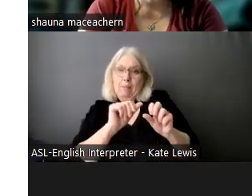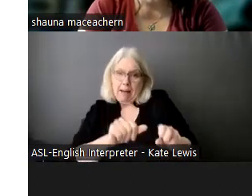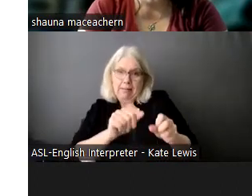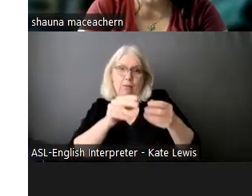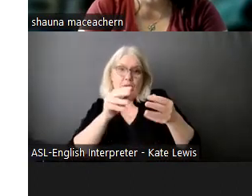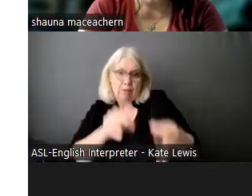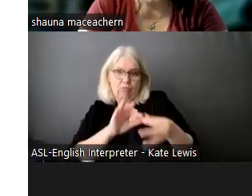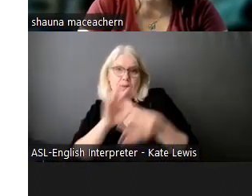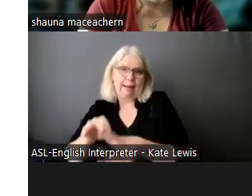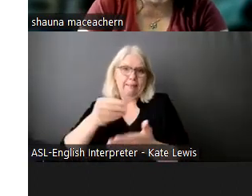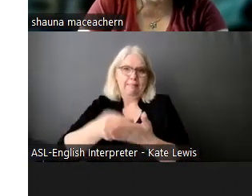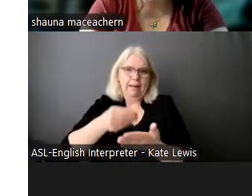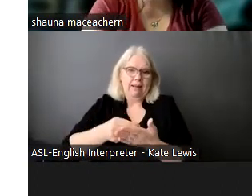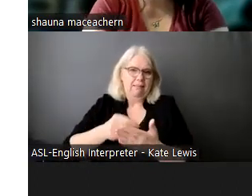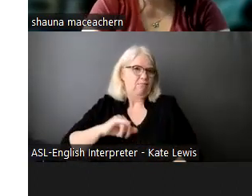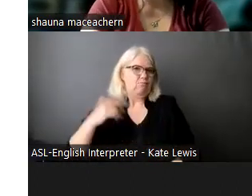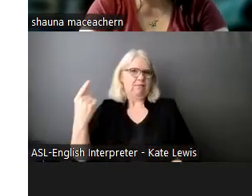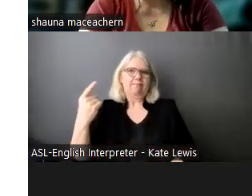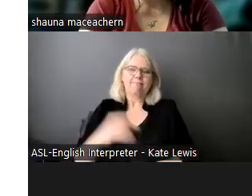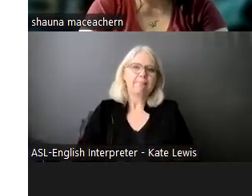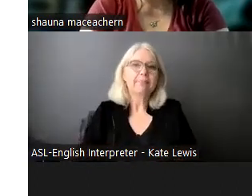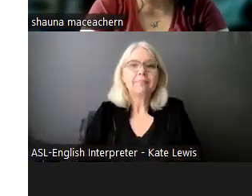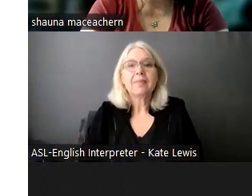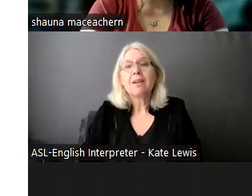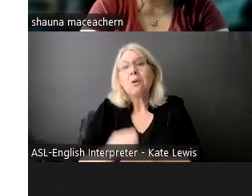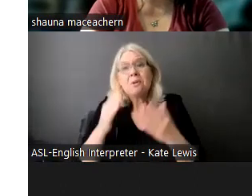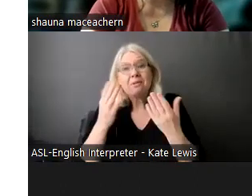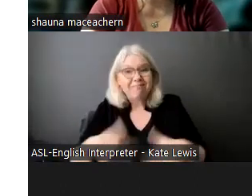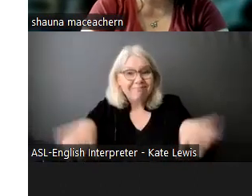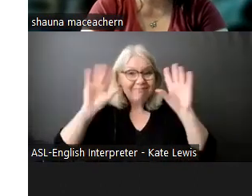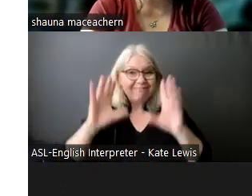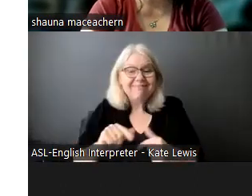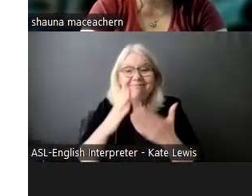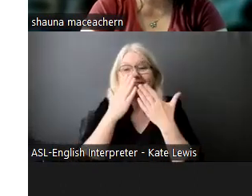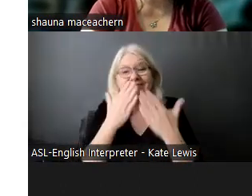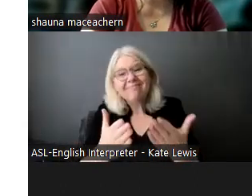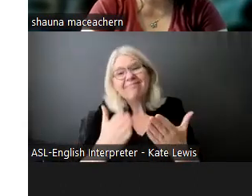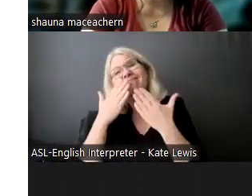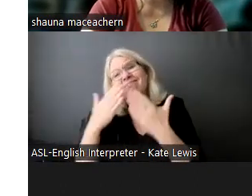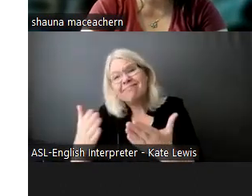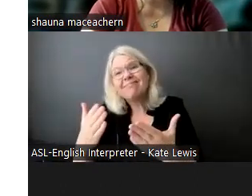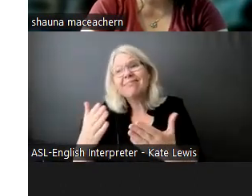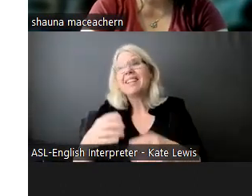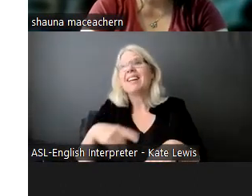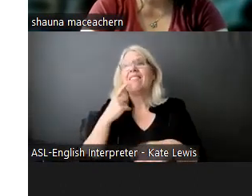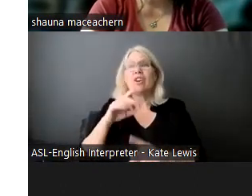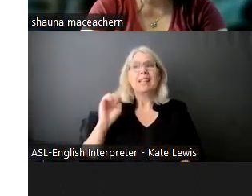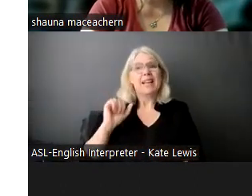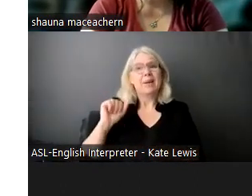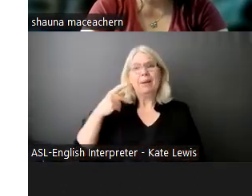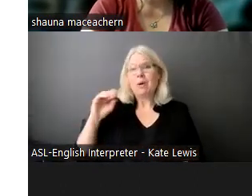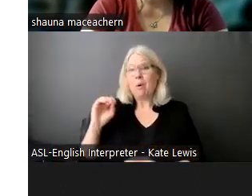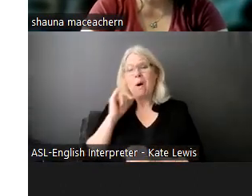on behalf of the entire staff and team at Elder Abuse Prevention Ontario, we want to thank Megan and Shauna for such